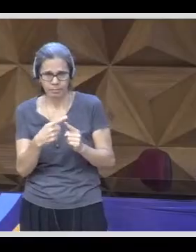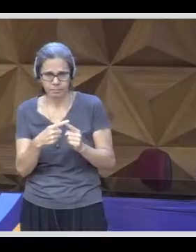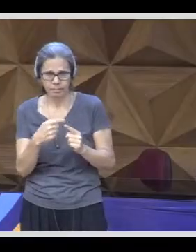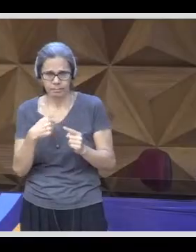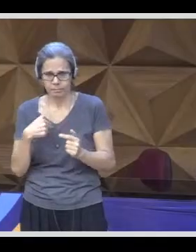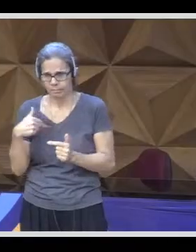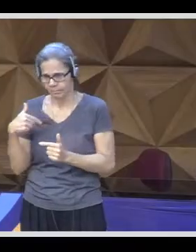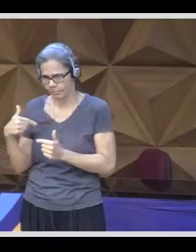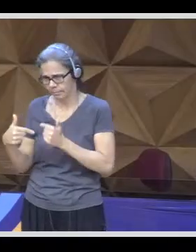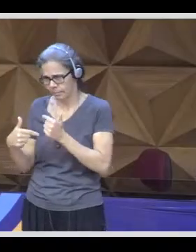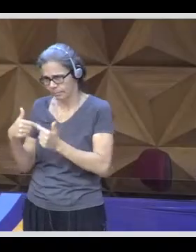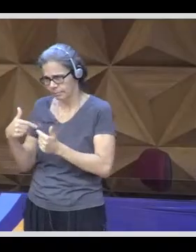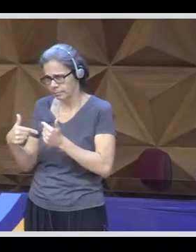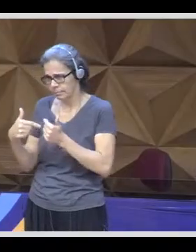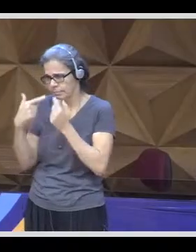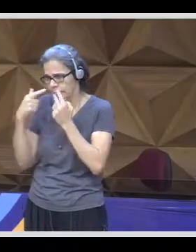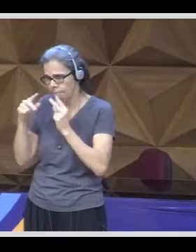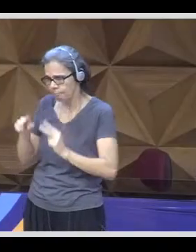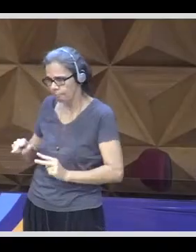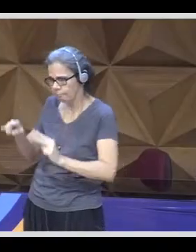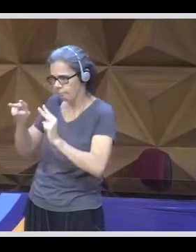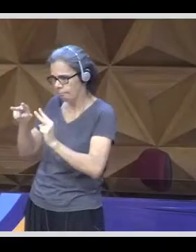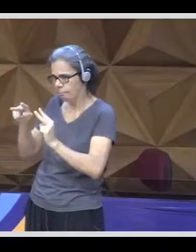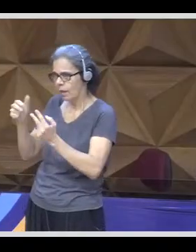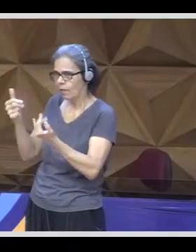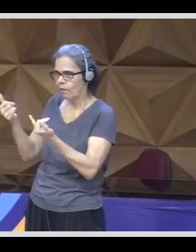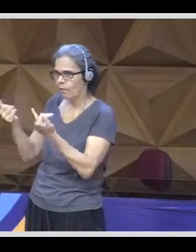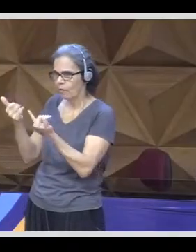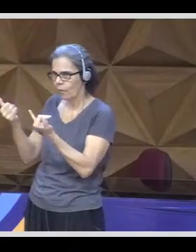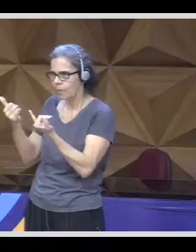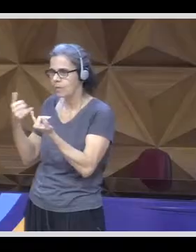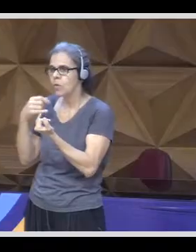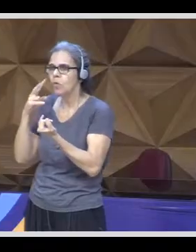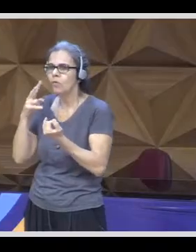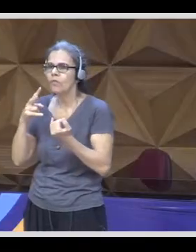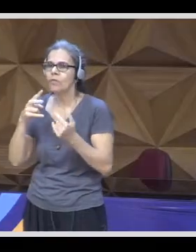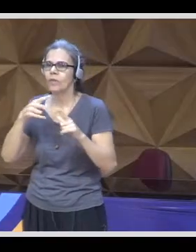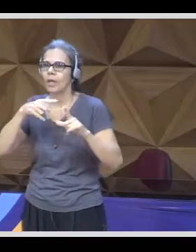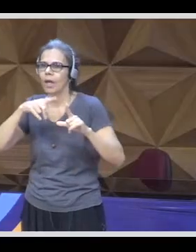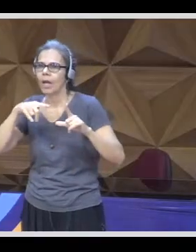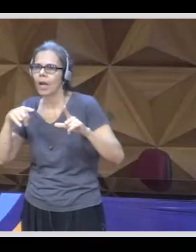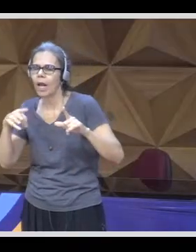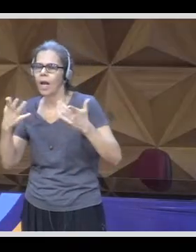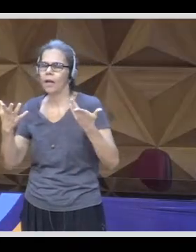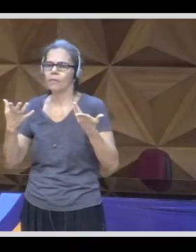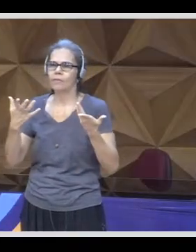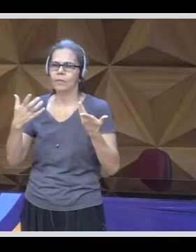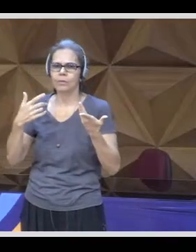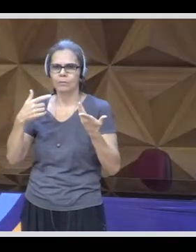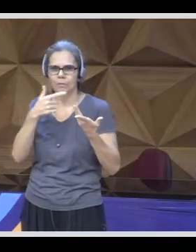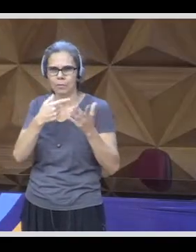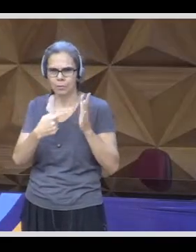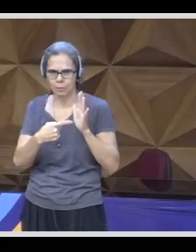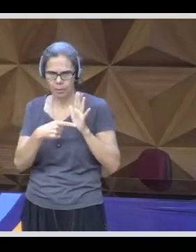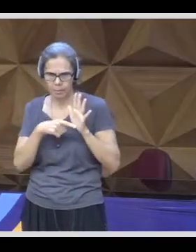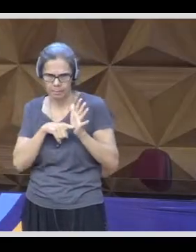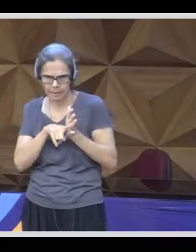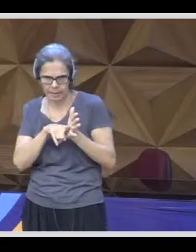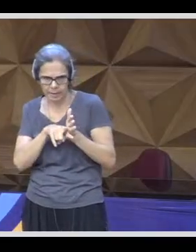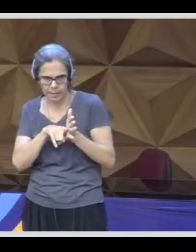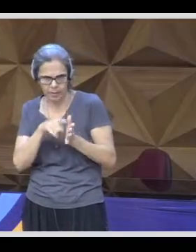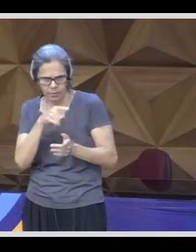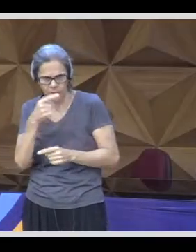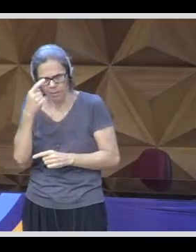see a lot of networks and I saw a sort of graphs. I would like to know if you have been working or using other kind of